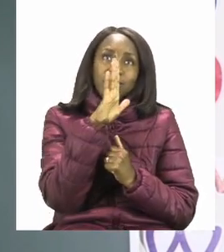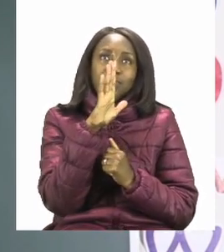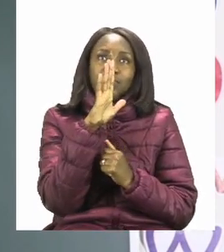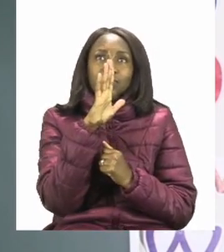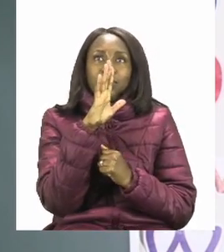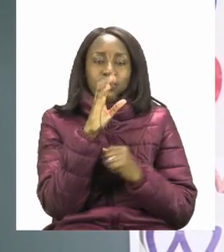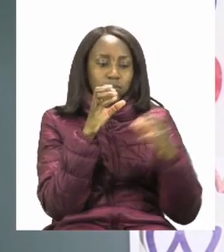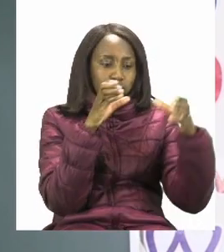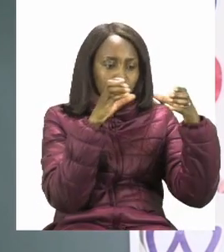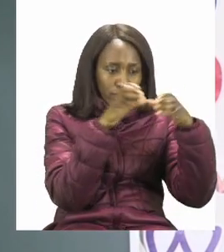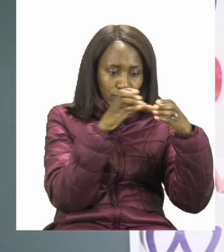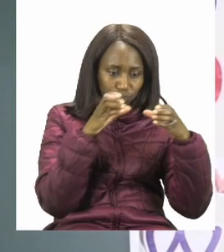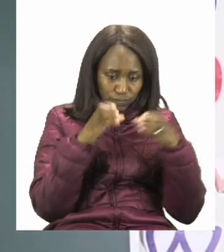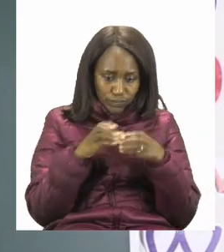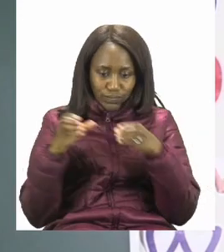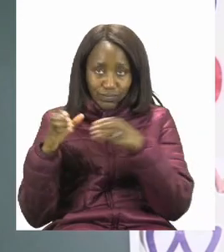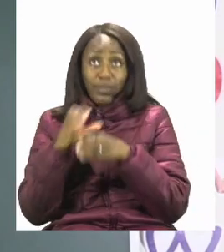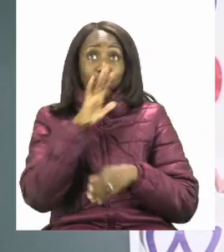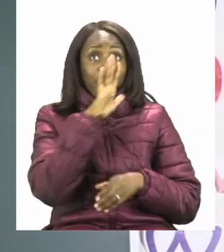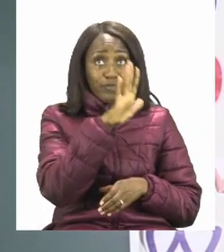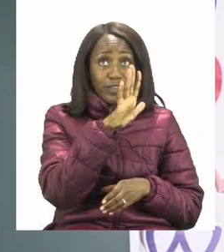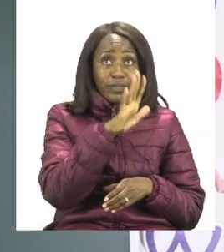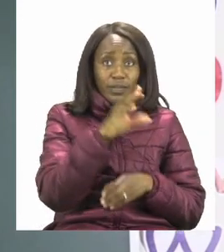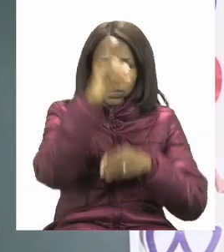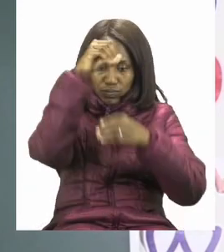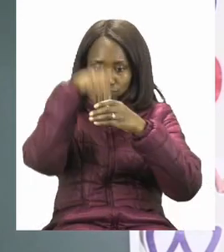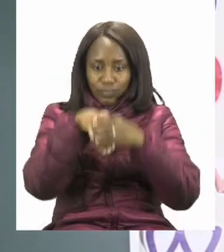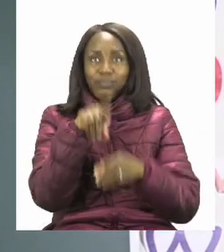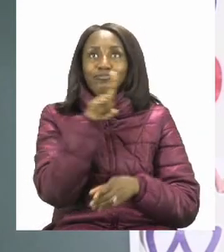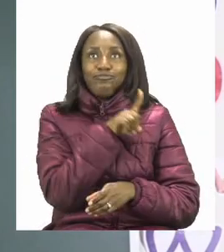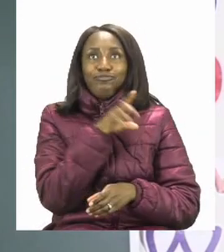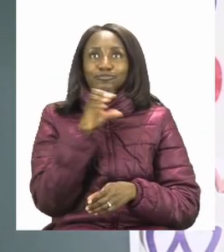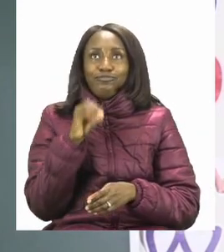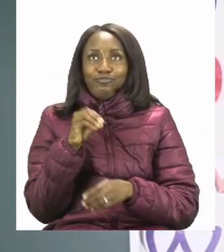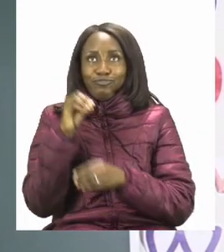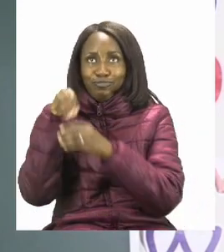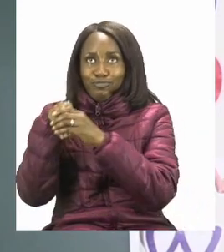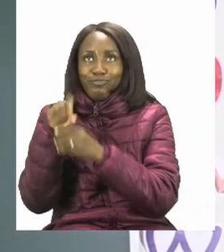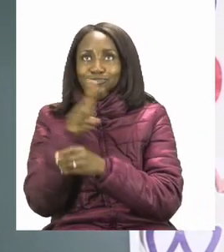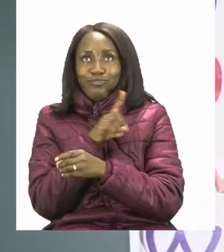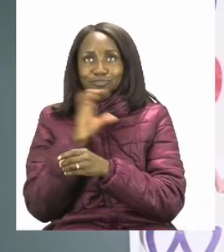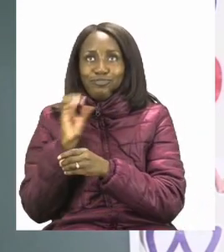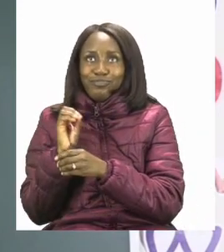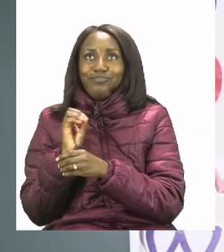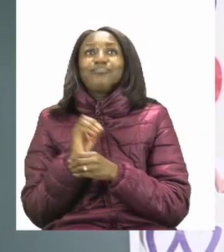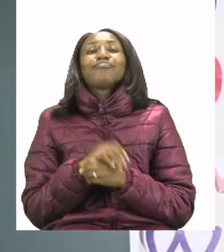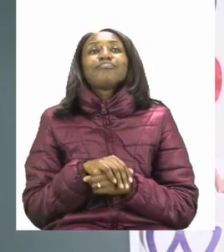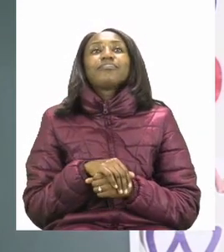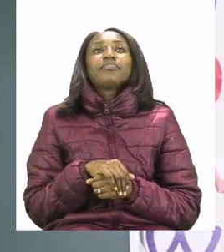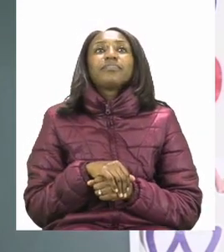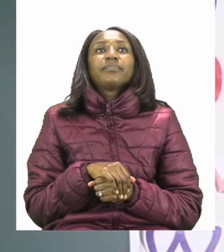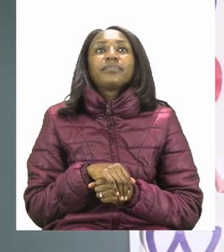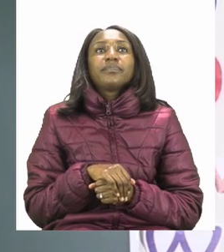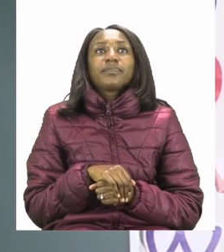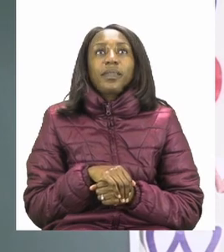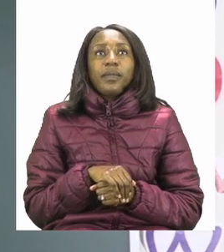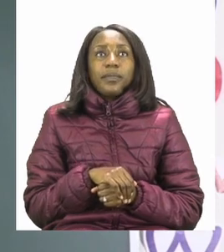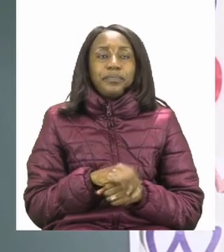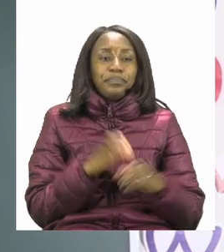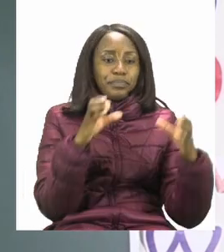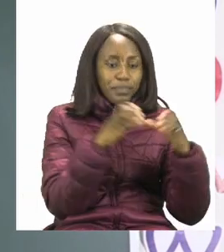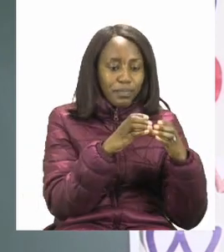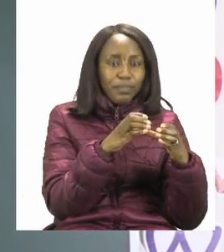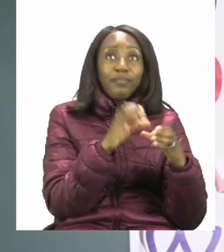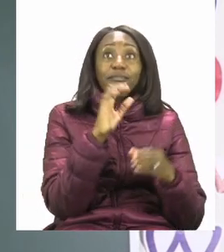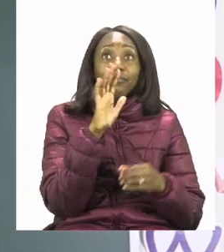sets of 10. Now, if we have 5 sets of 10, that means there are 5